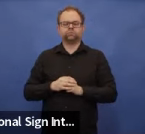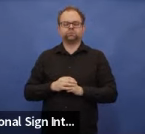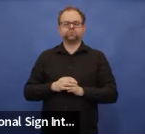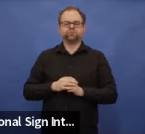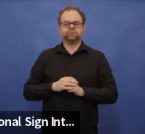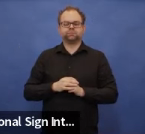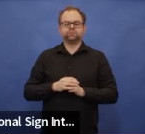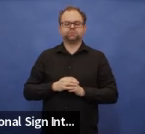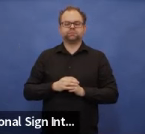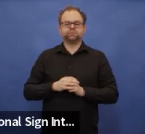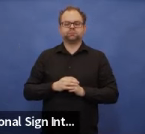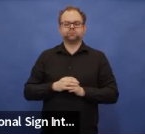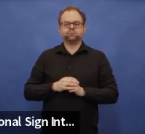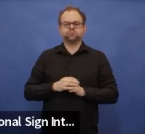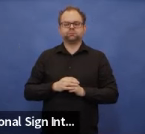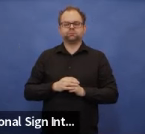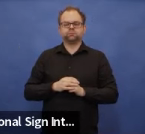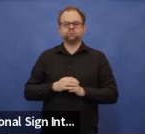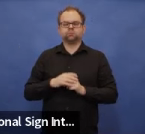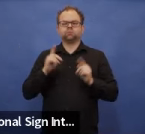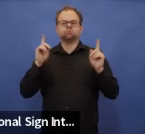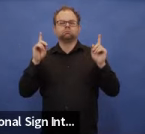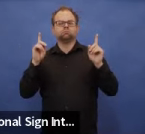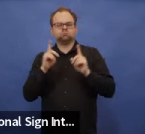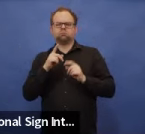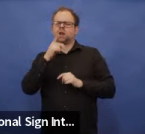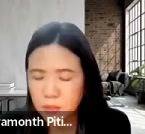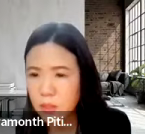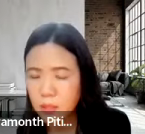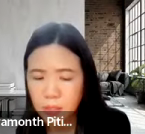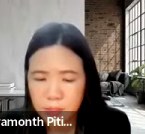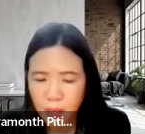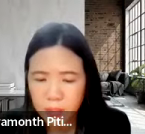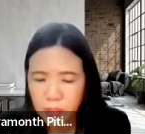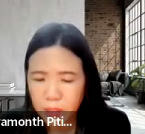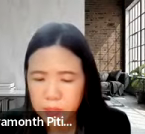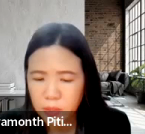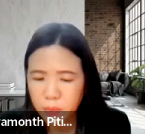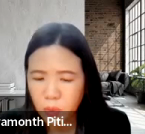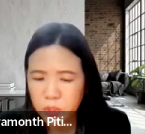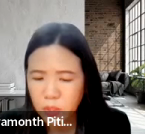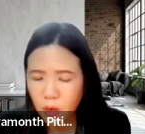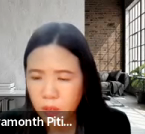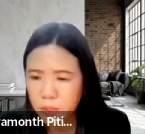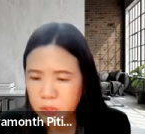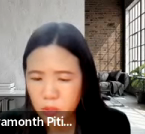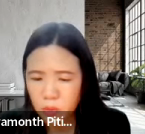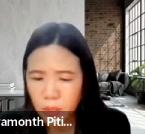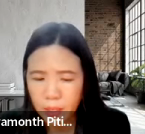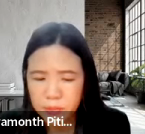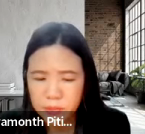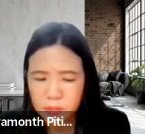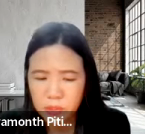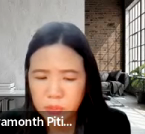Act 2007 and its amendments 2013. The Act has a provision on